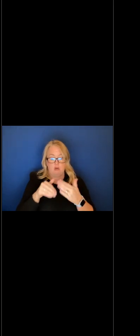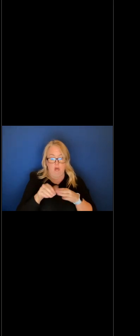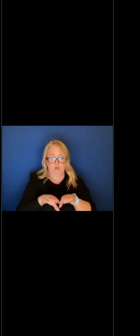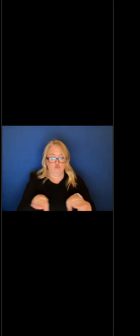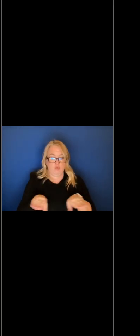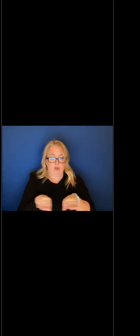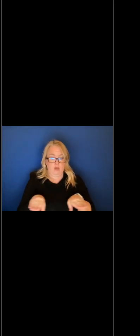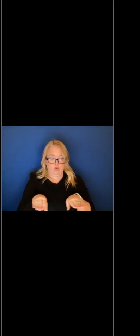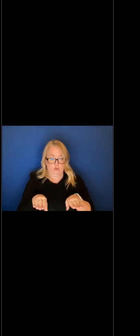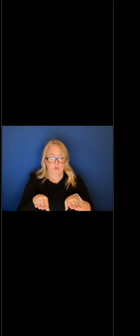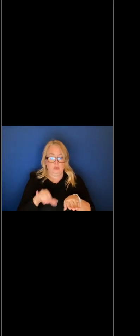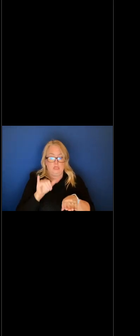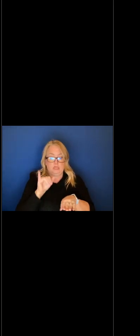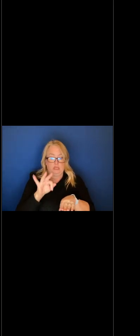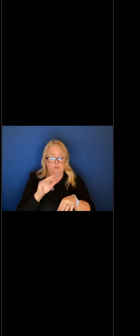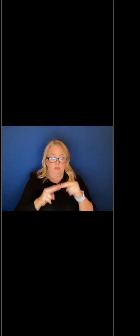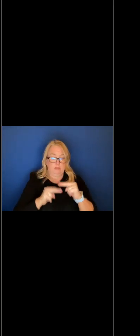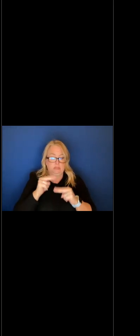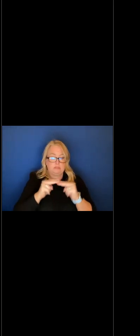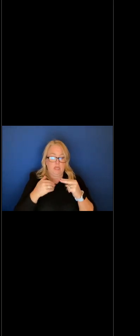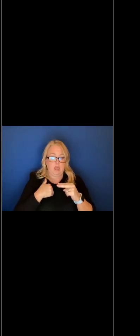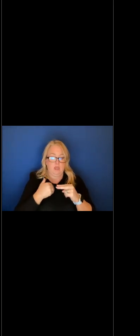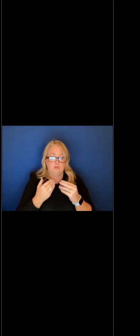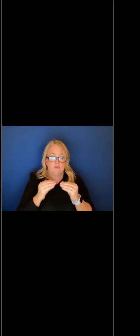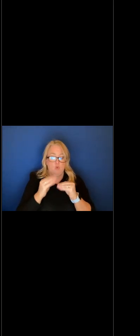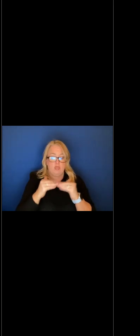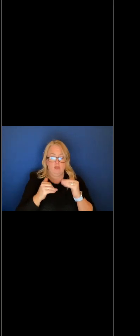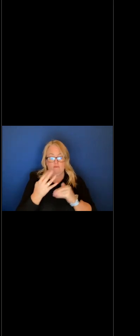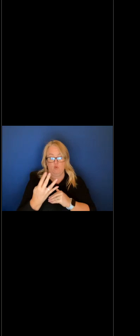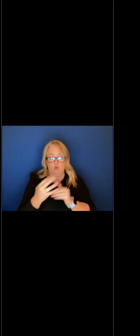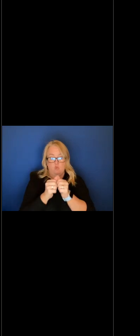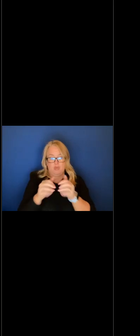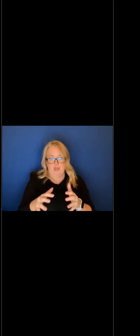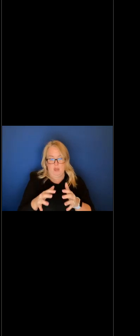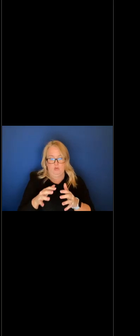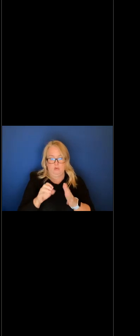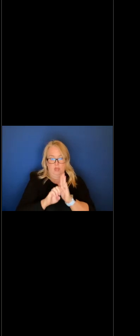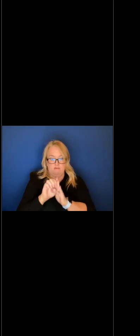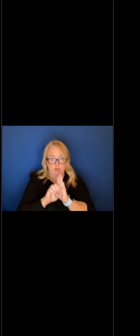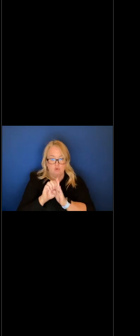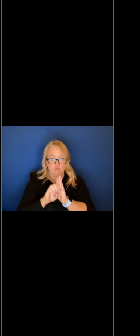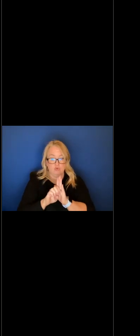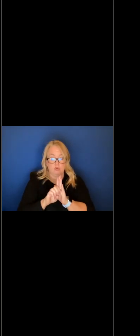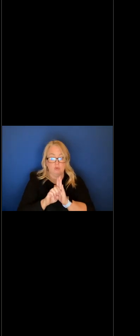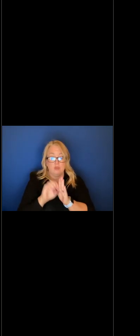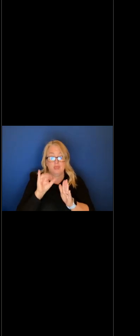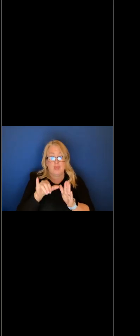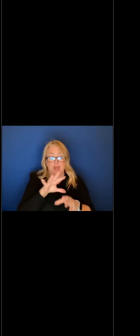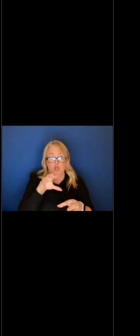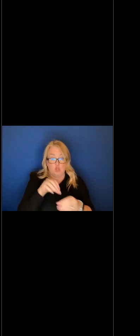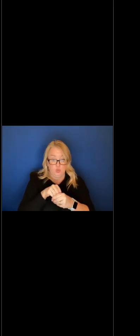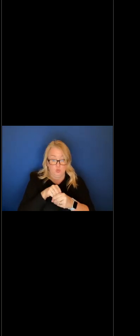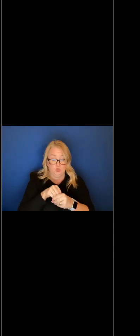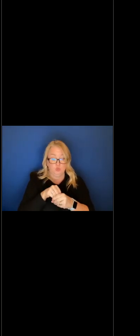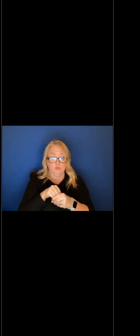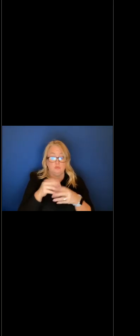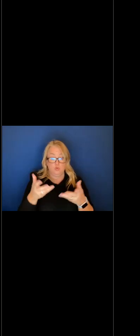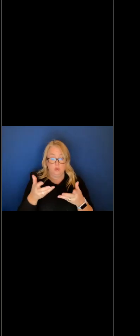buildings containing 4 or more units without an elevator. This includes, but is not limited